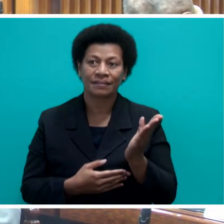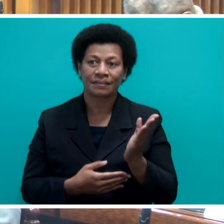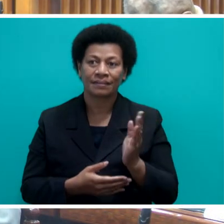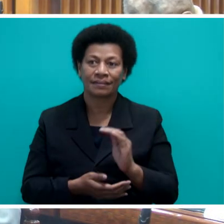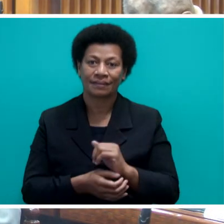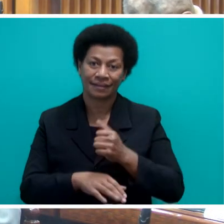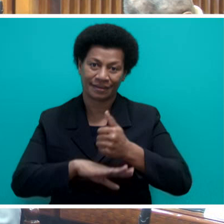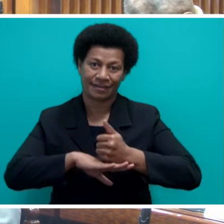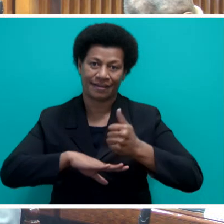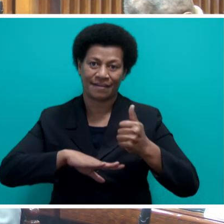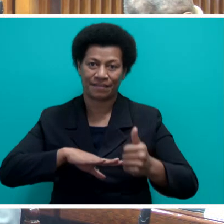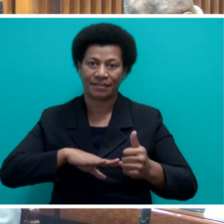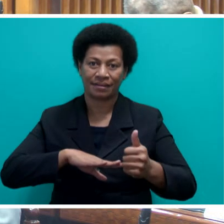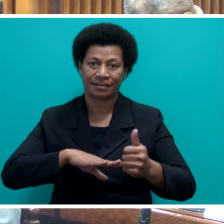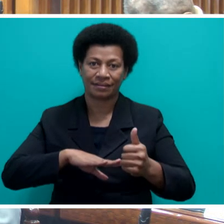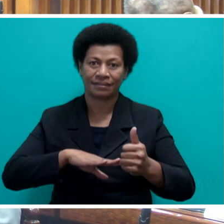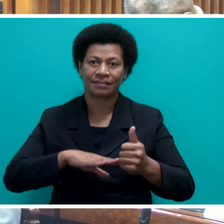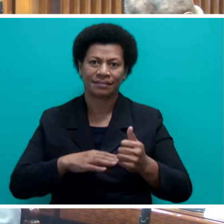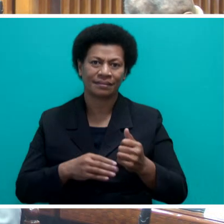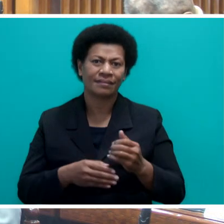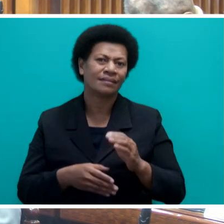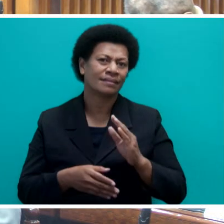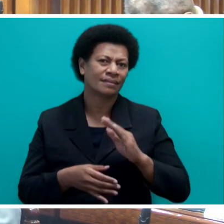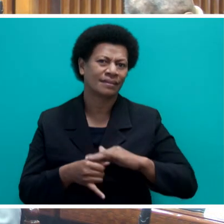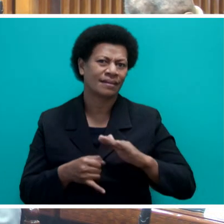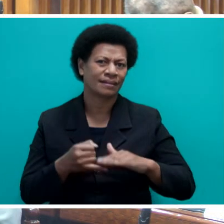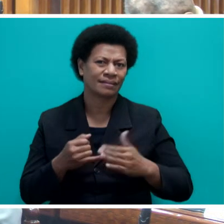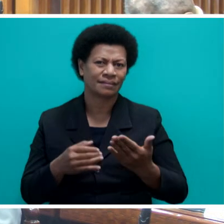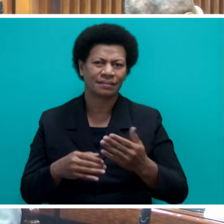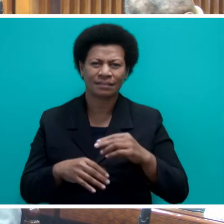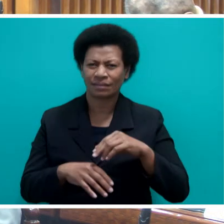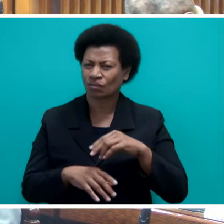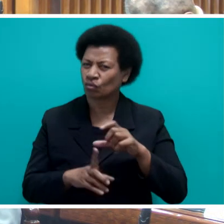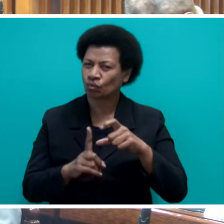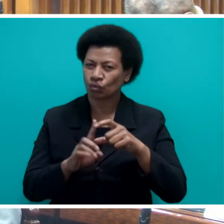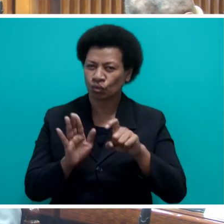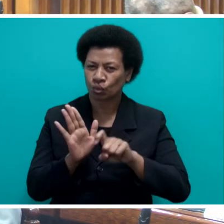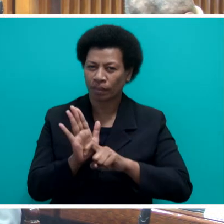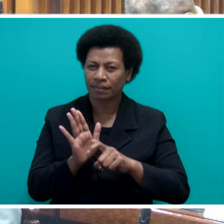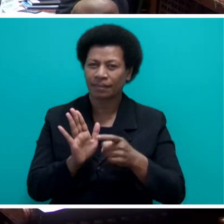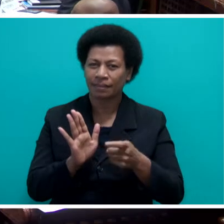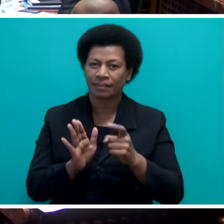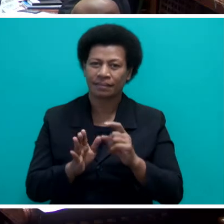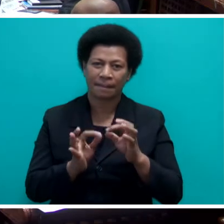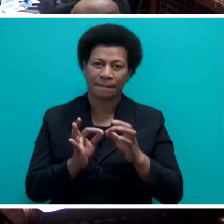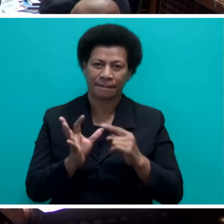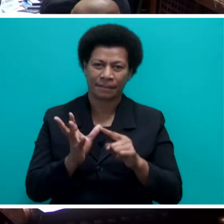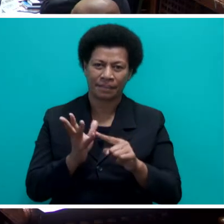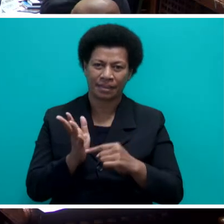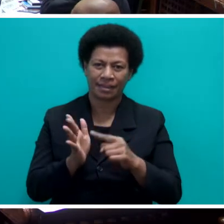government on the loss of Dr. Samu Bointini, a long-serving member